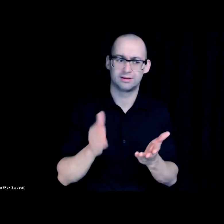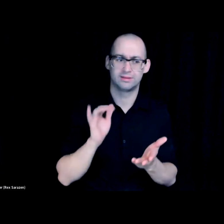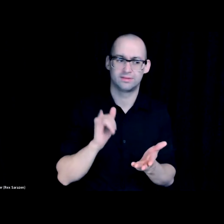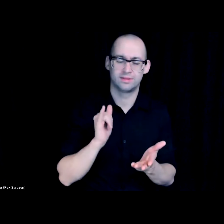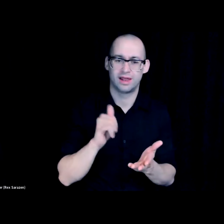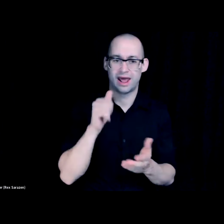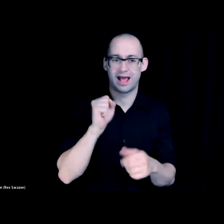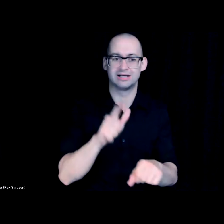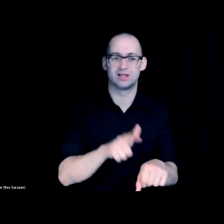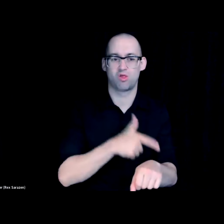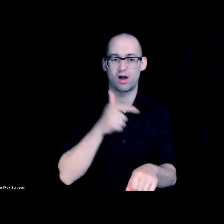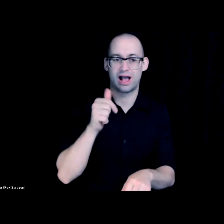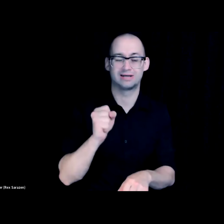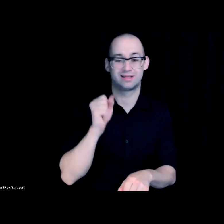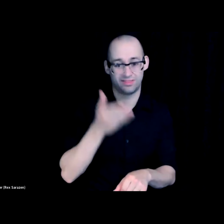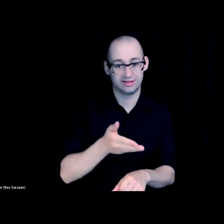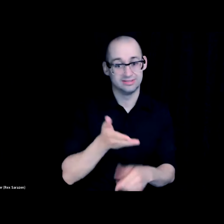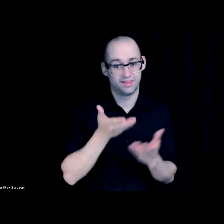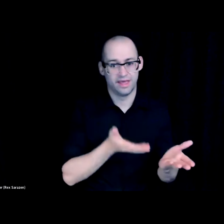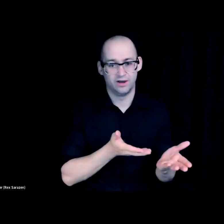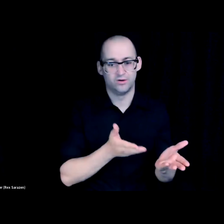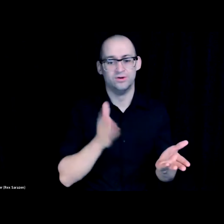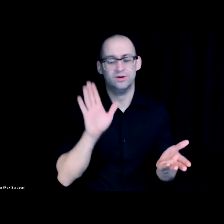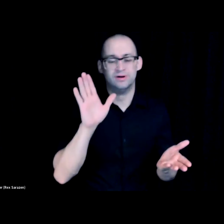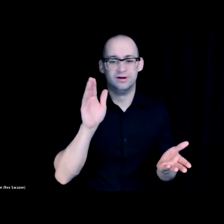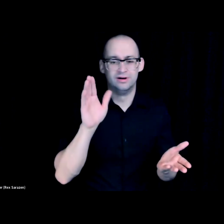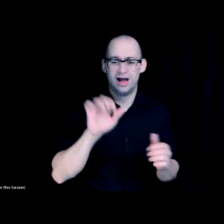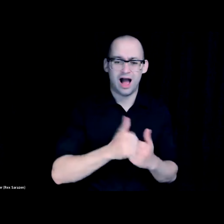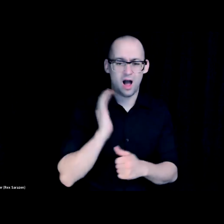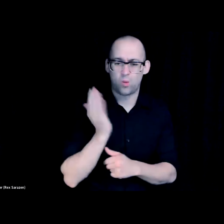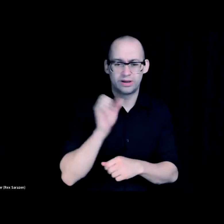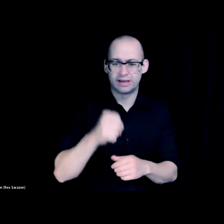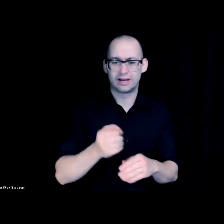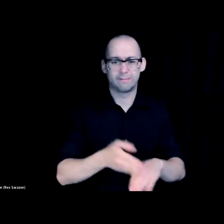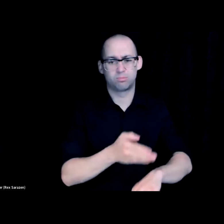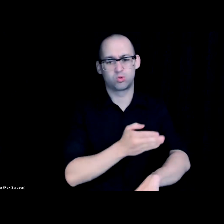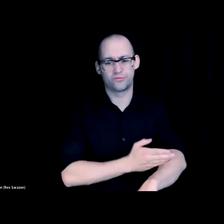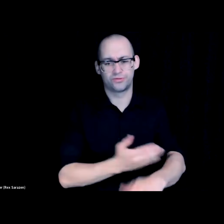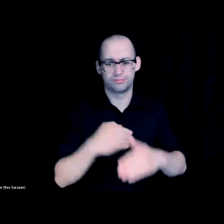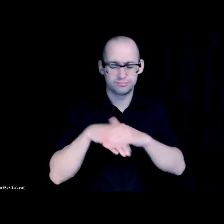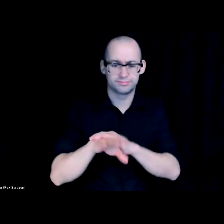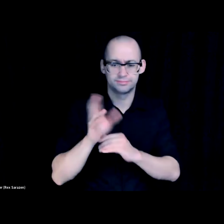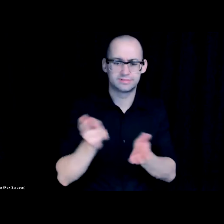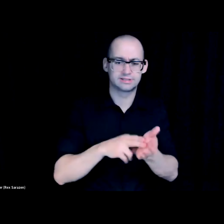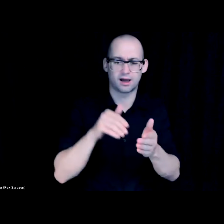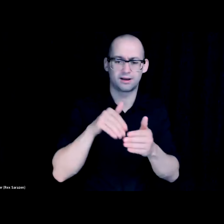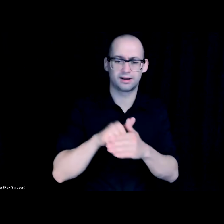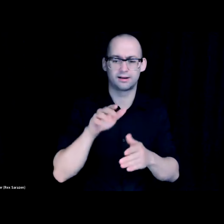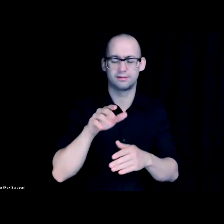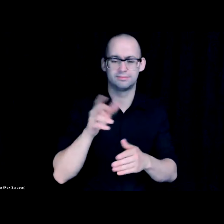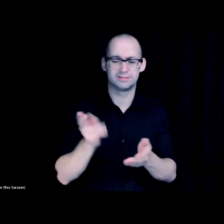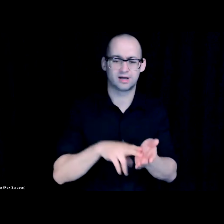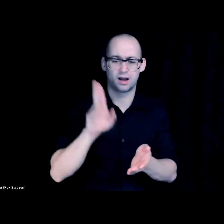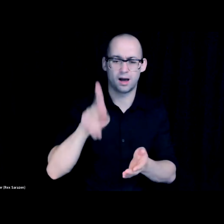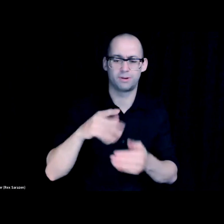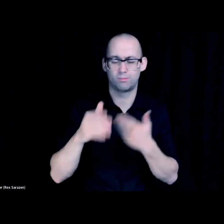as long as it is in place, how we can improve the enrollment process would make it a lot better.